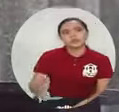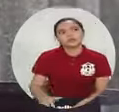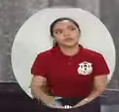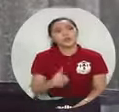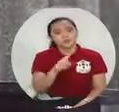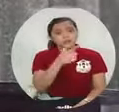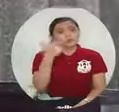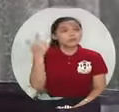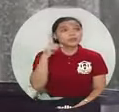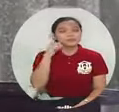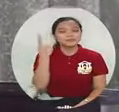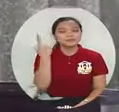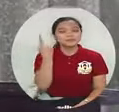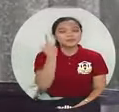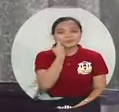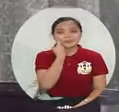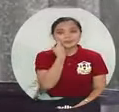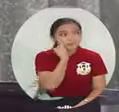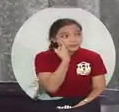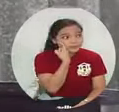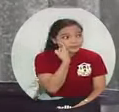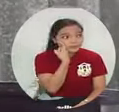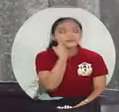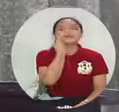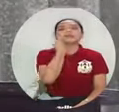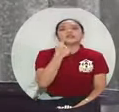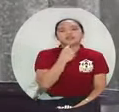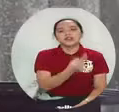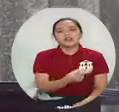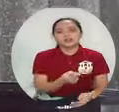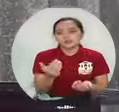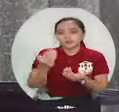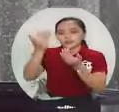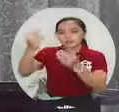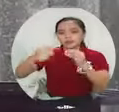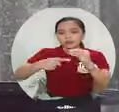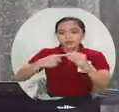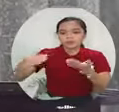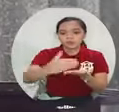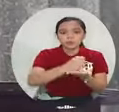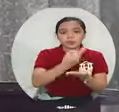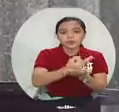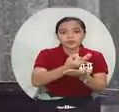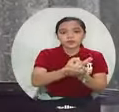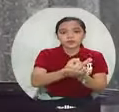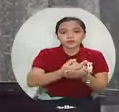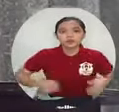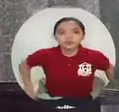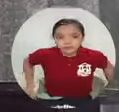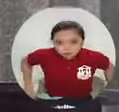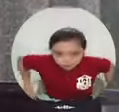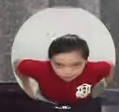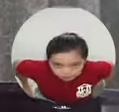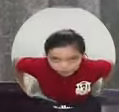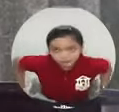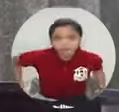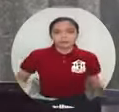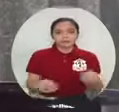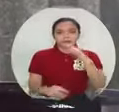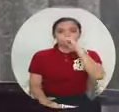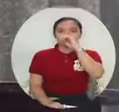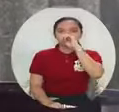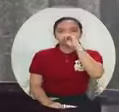believe one of the revelations God has given to them is the returning and honoring God of the first fruits. You remember the